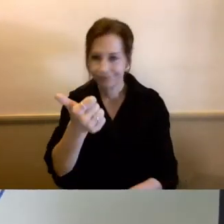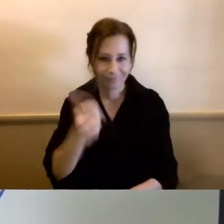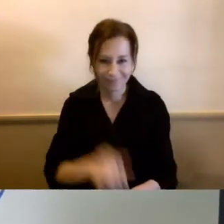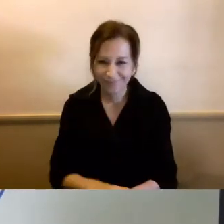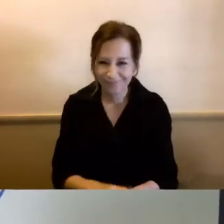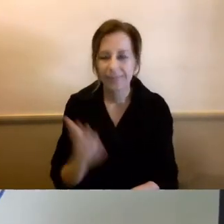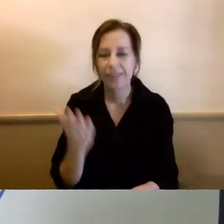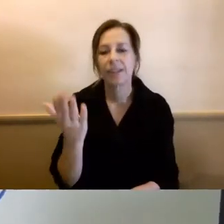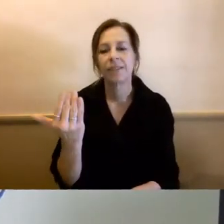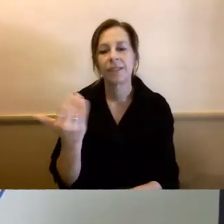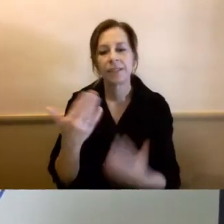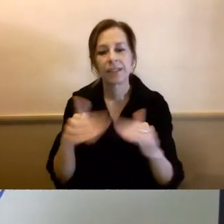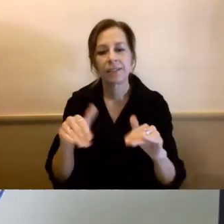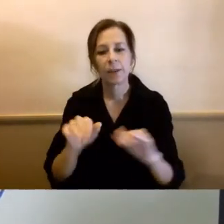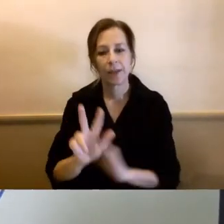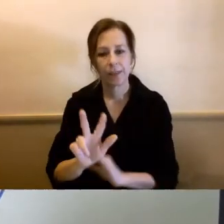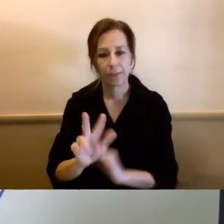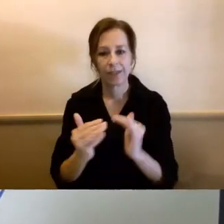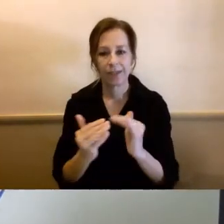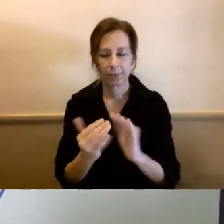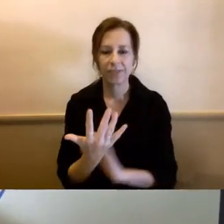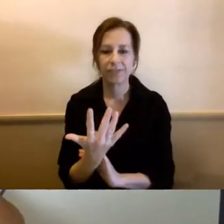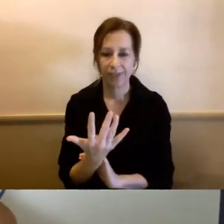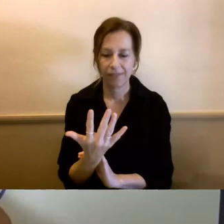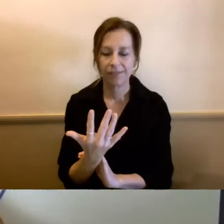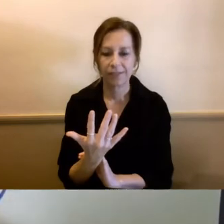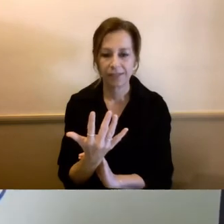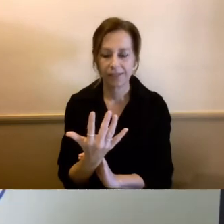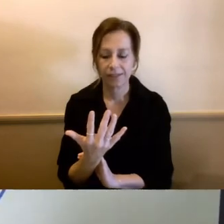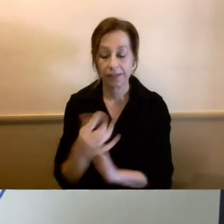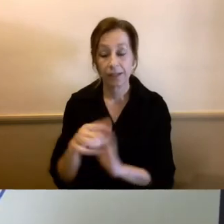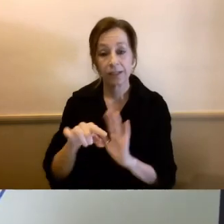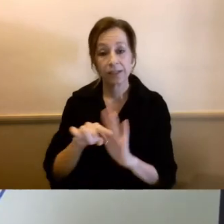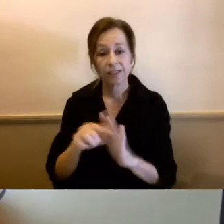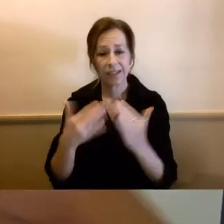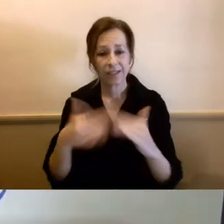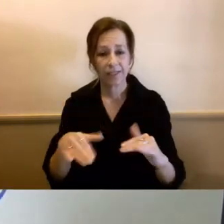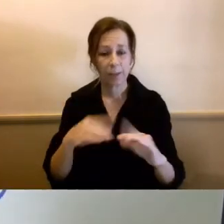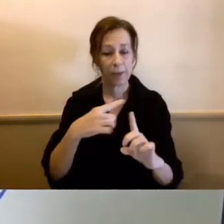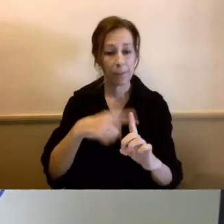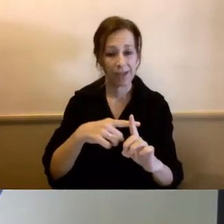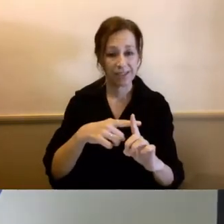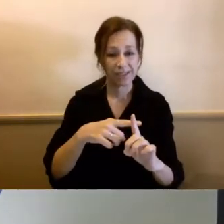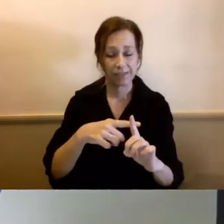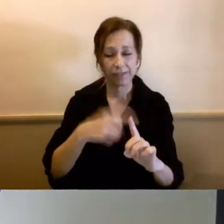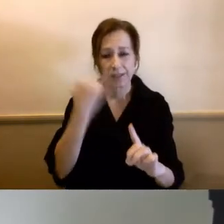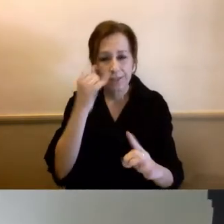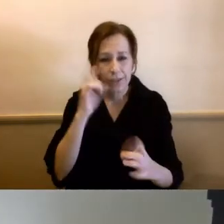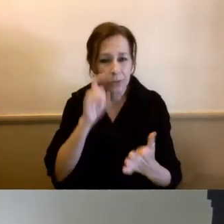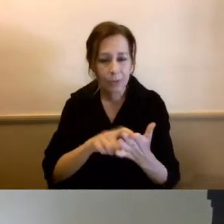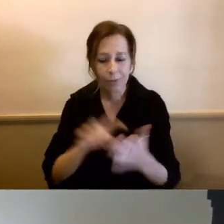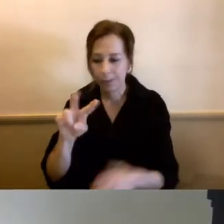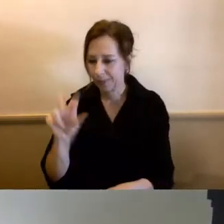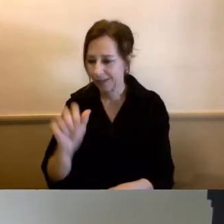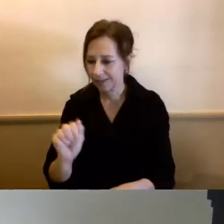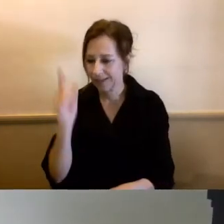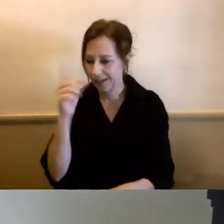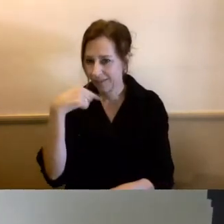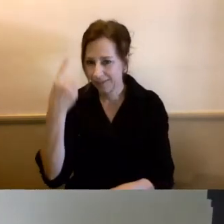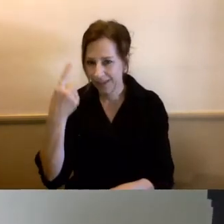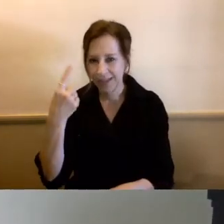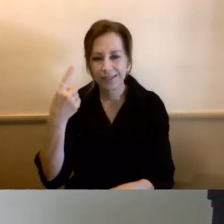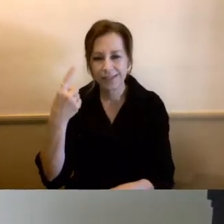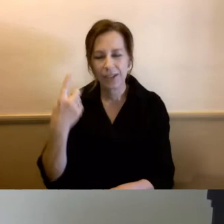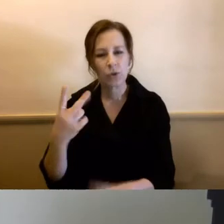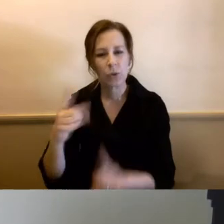it's up to you. 15 divided by 3 is 5. A negative divided by a positive. So if I look at my pizza face,